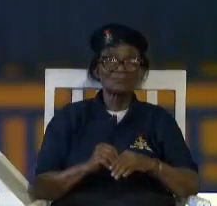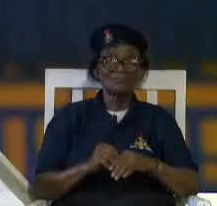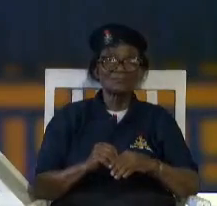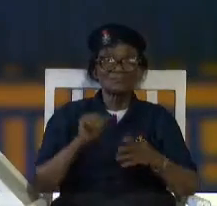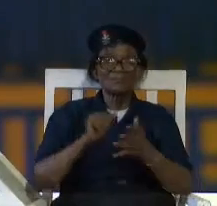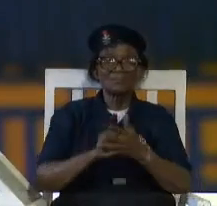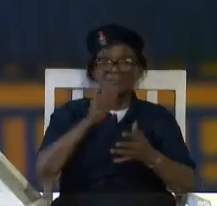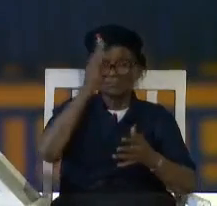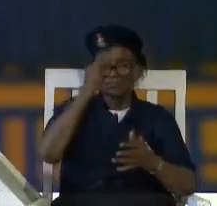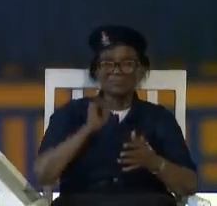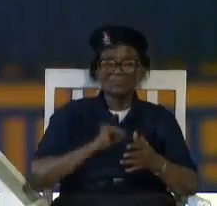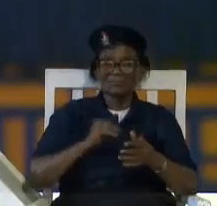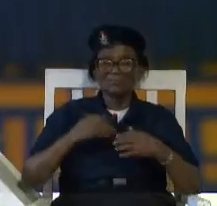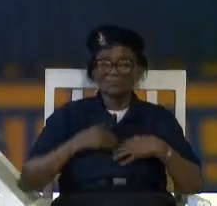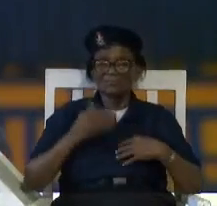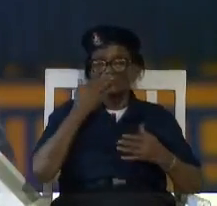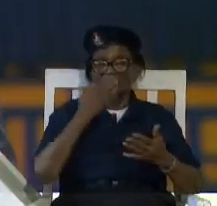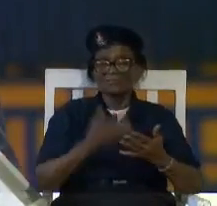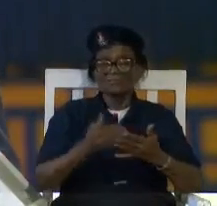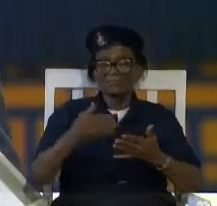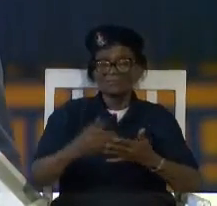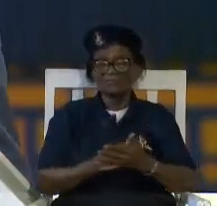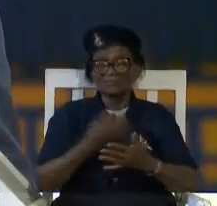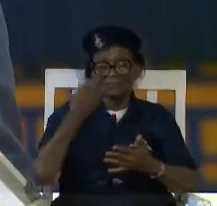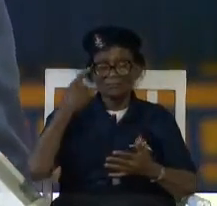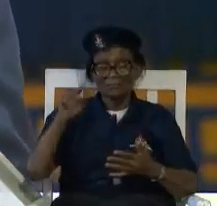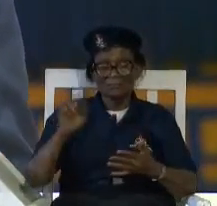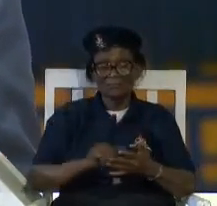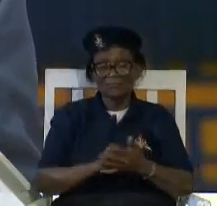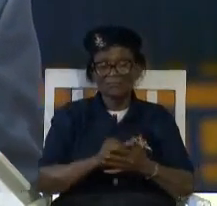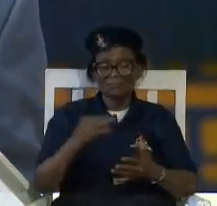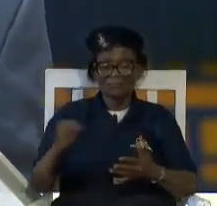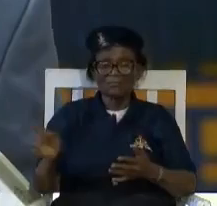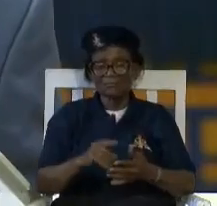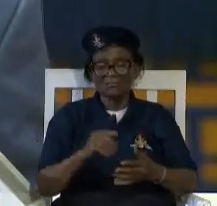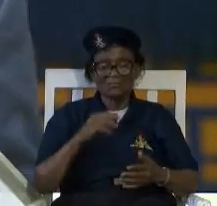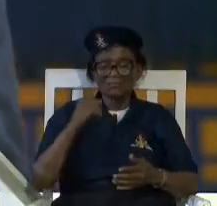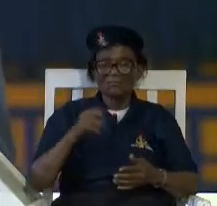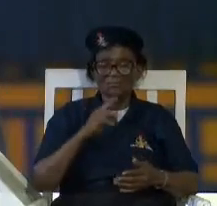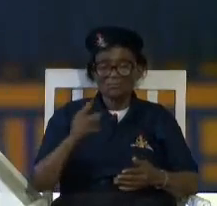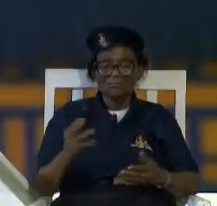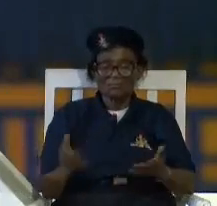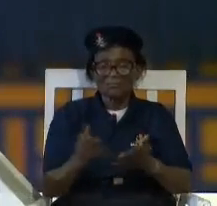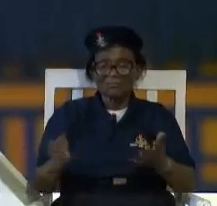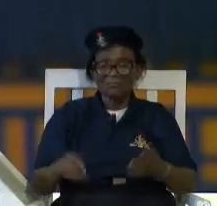That's why I have good news for those of you who are here during this convention.